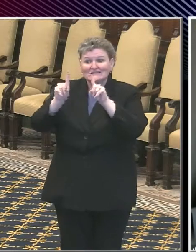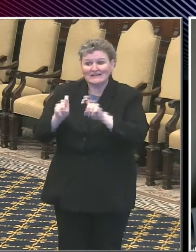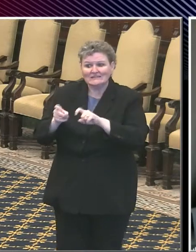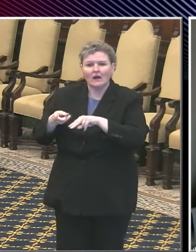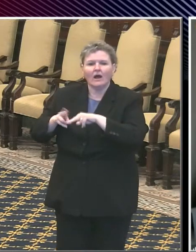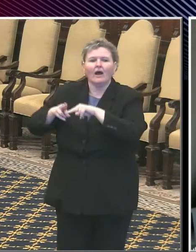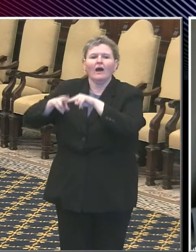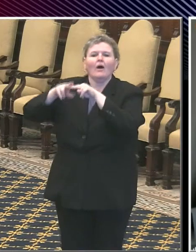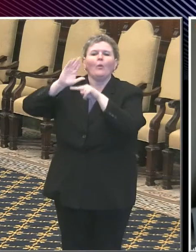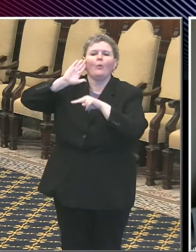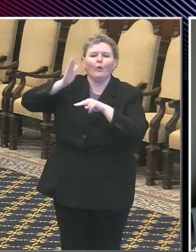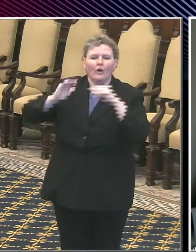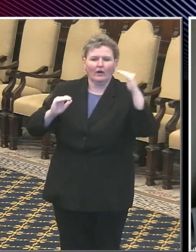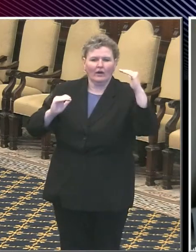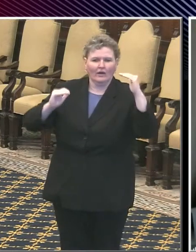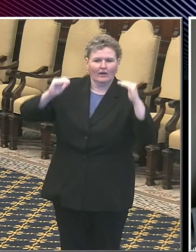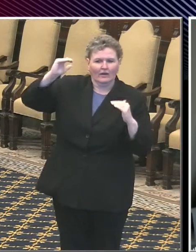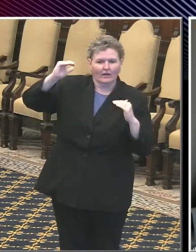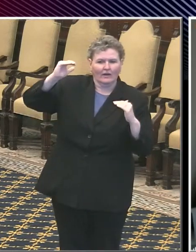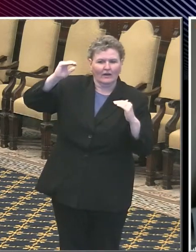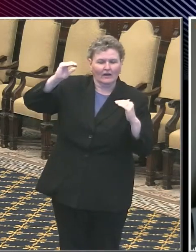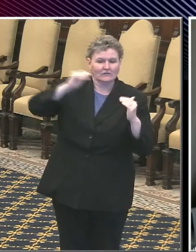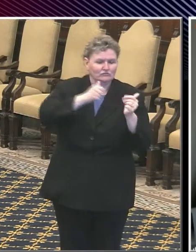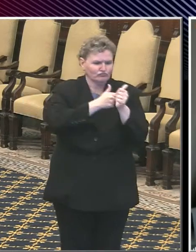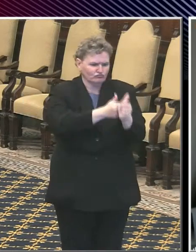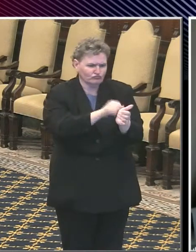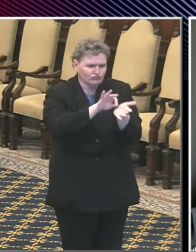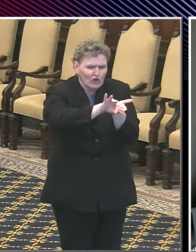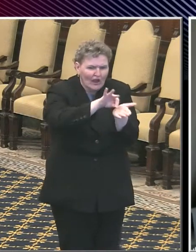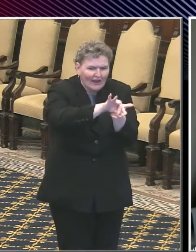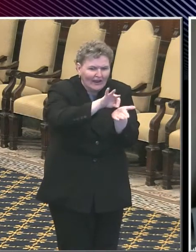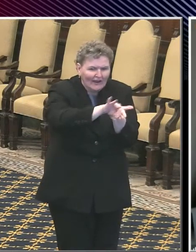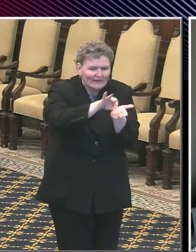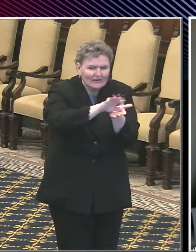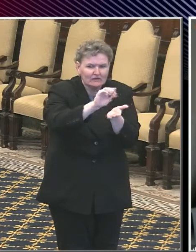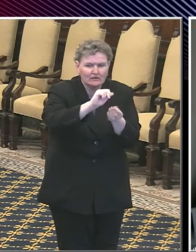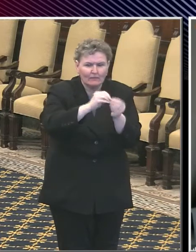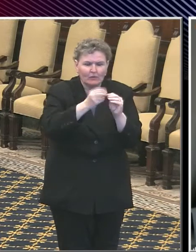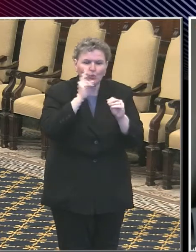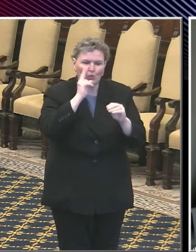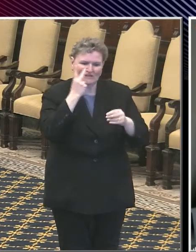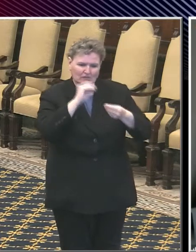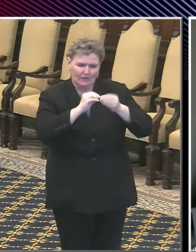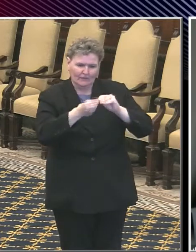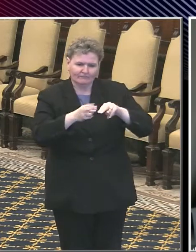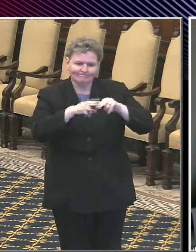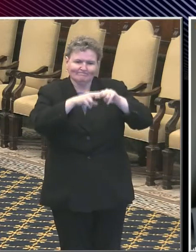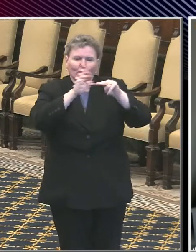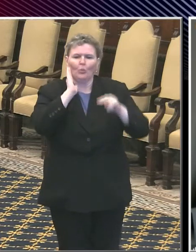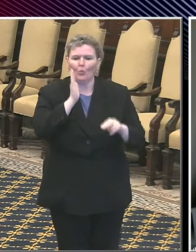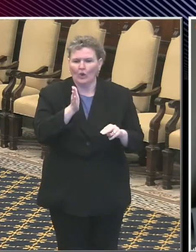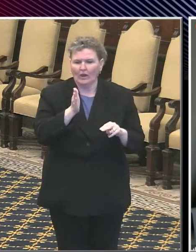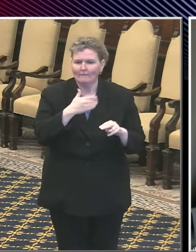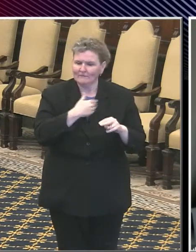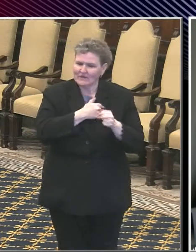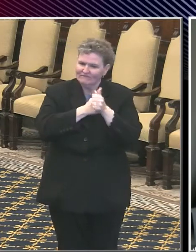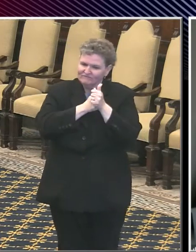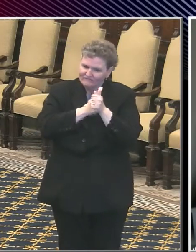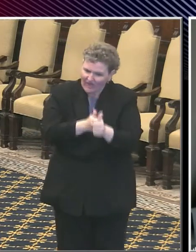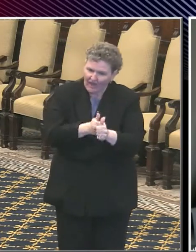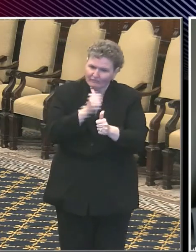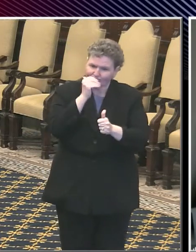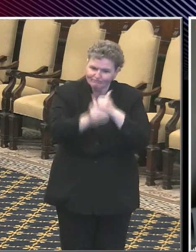make progress. There were 741 inpatients with this infection in Philadelphia hospitals this morning, and 1,421 in